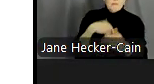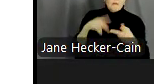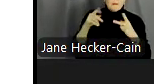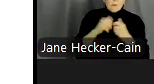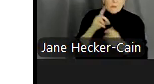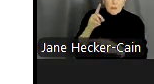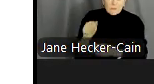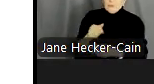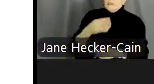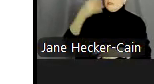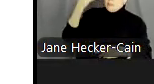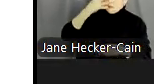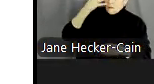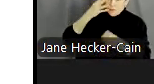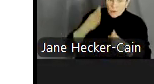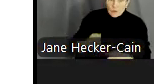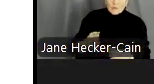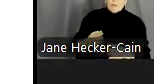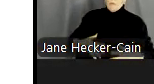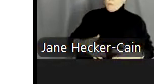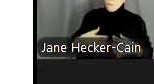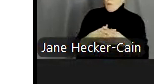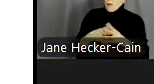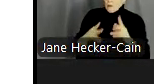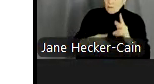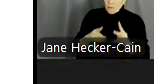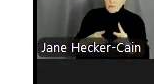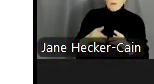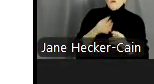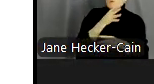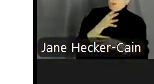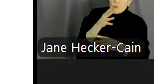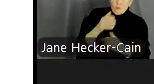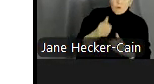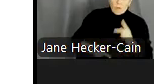rural residents, veterans, youth, and young adults.